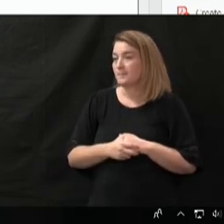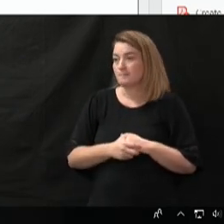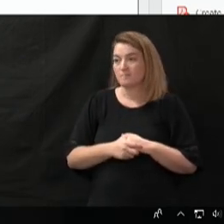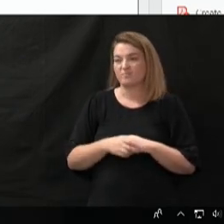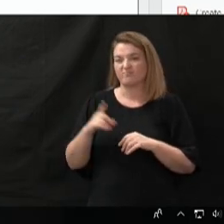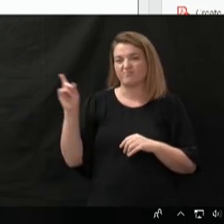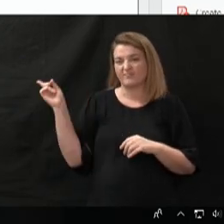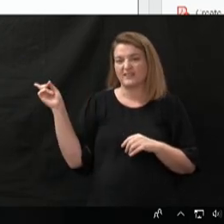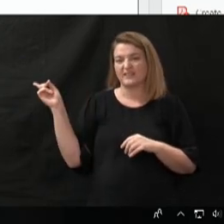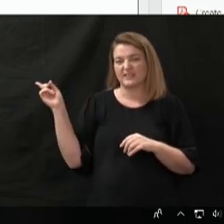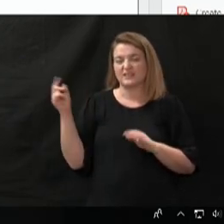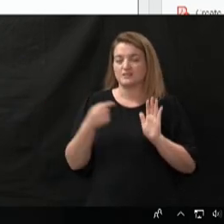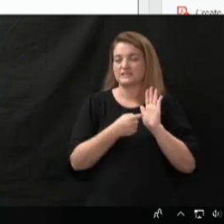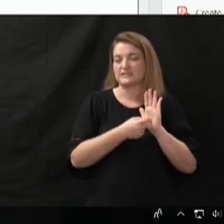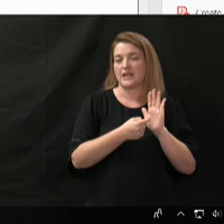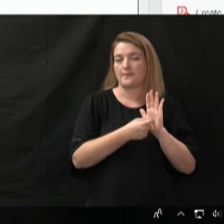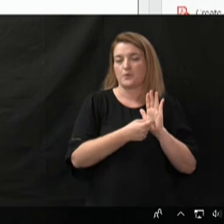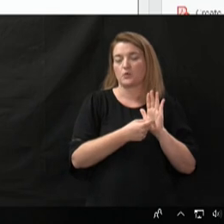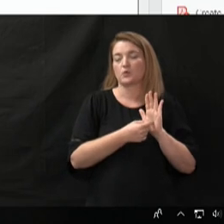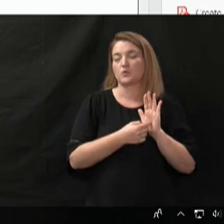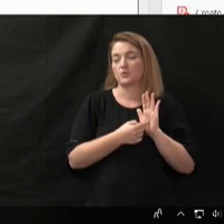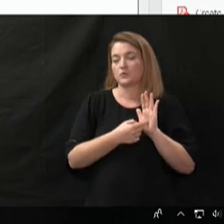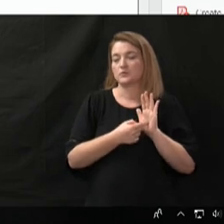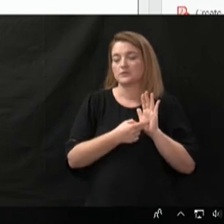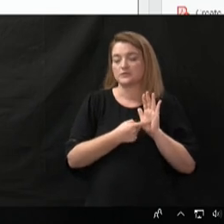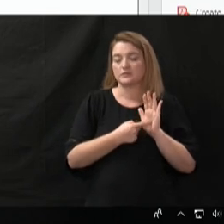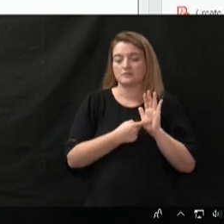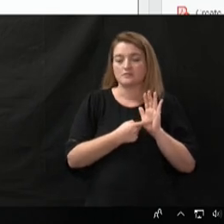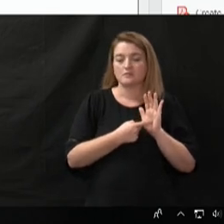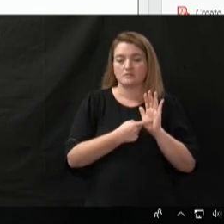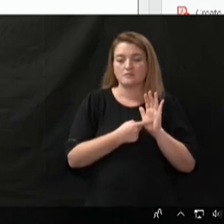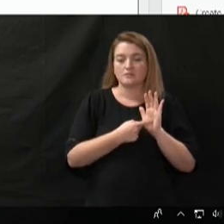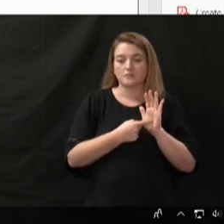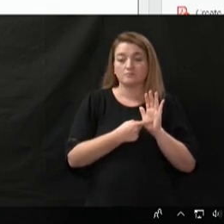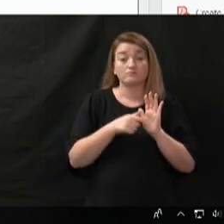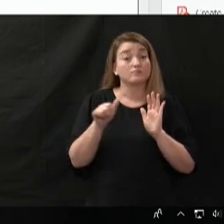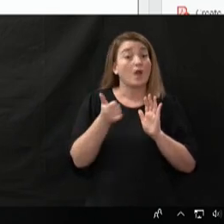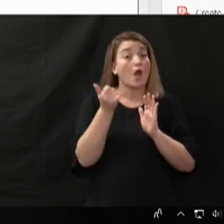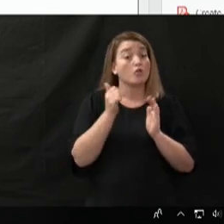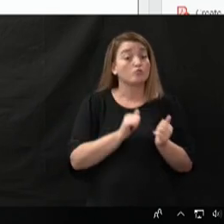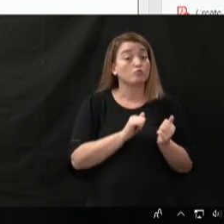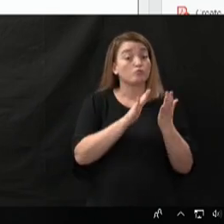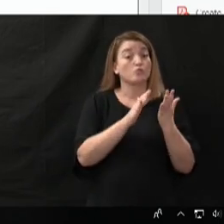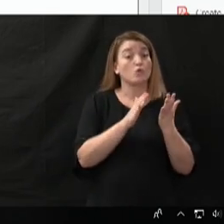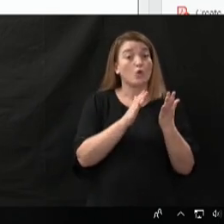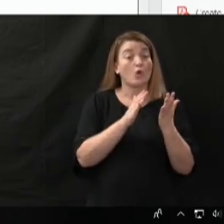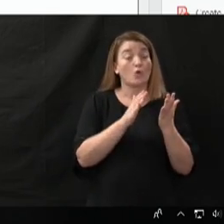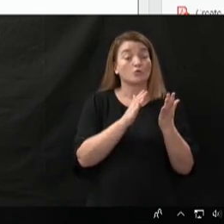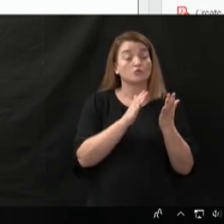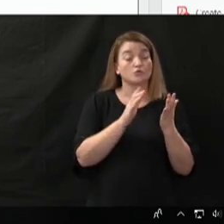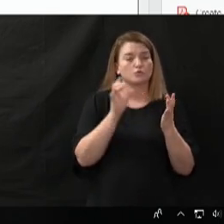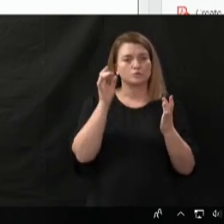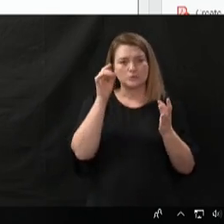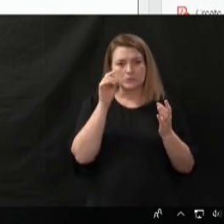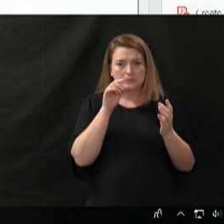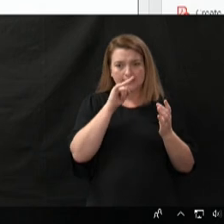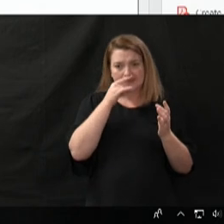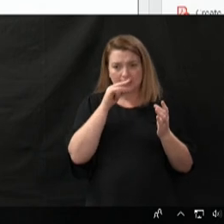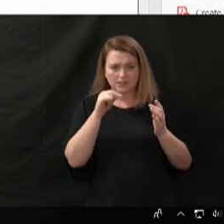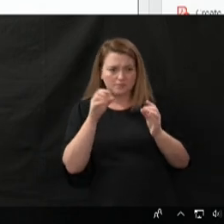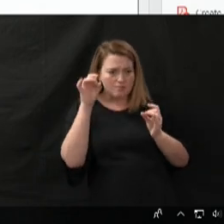This is a little bit of an example of another way to get kids to brainstorm words that contain a